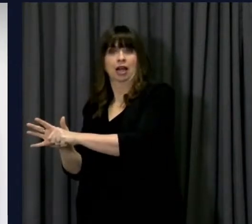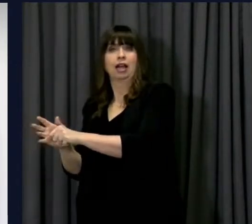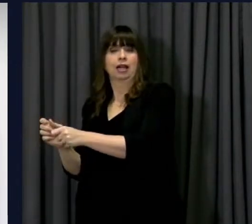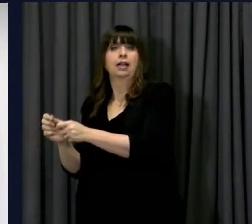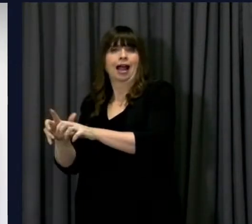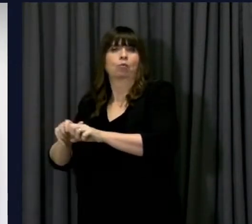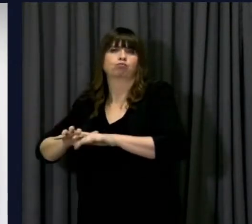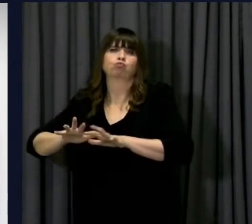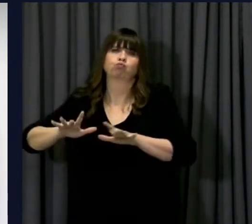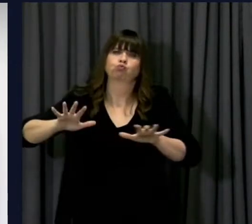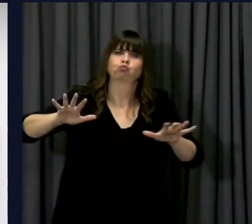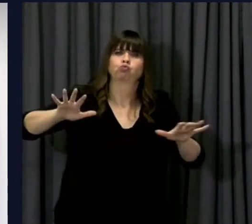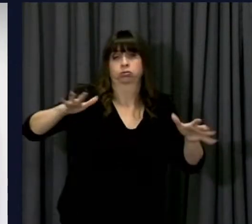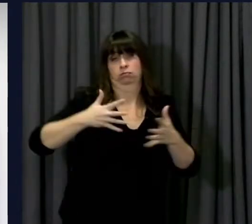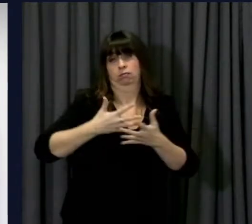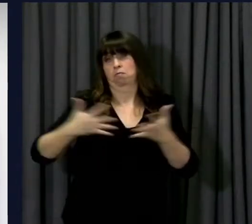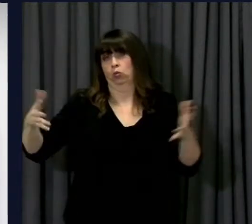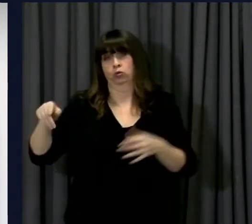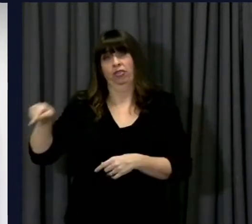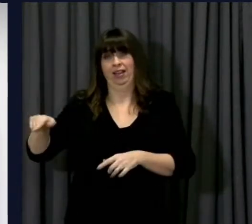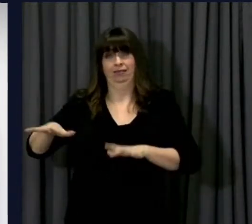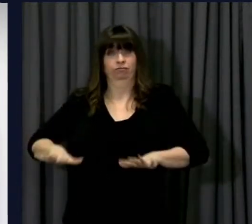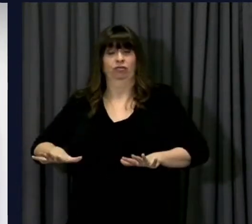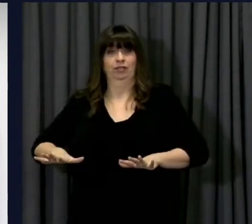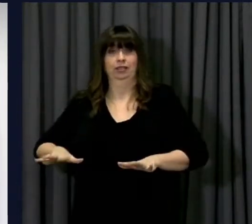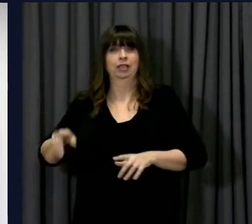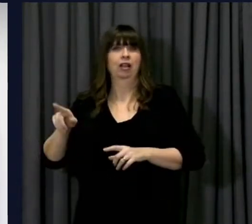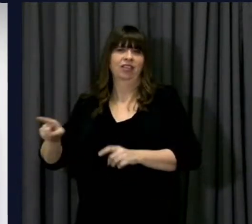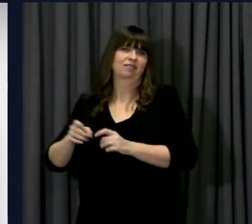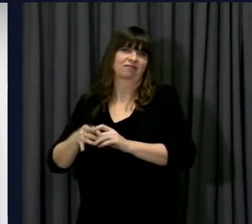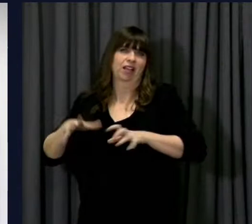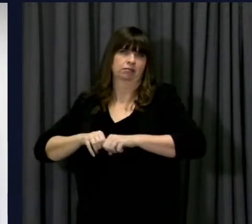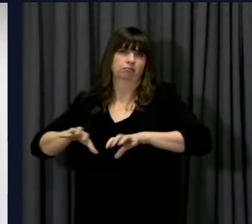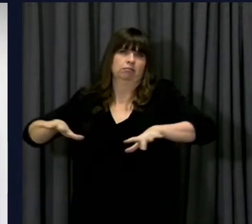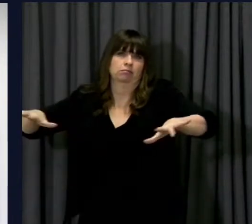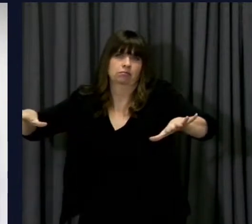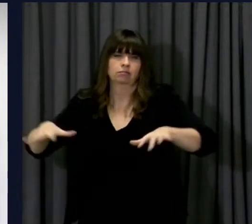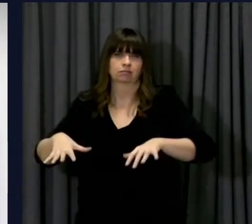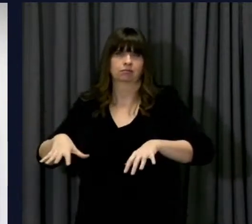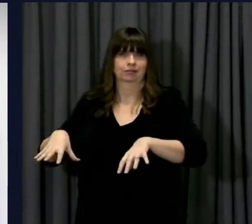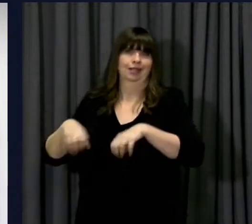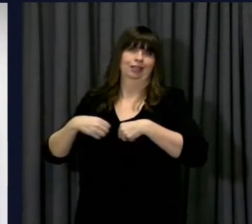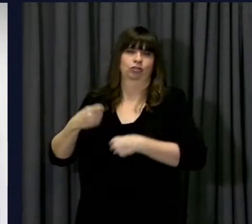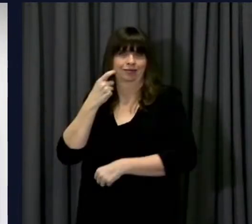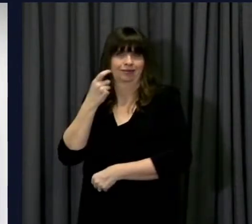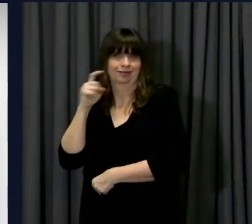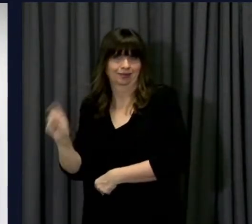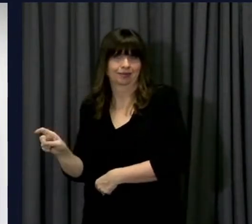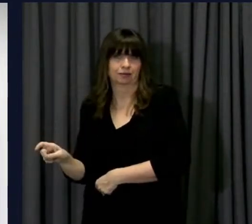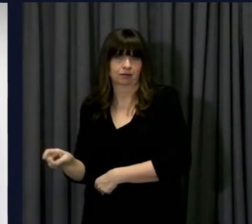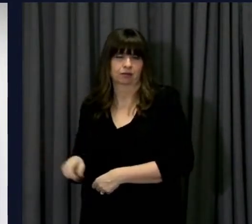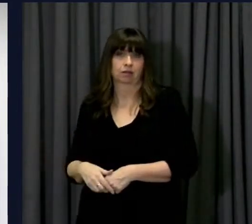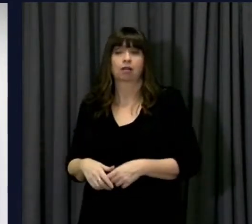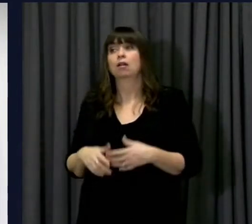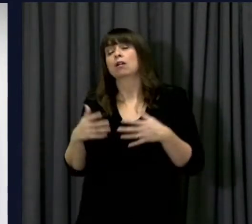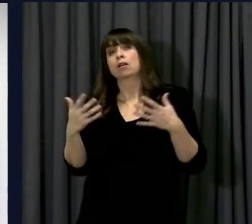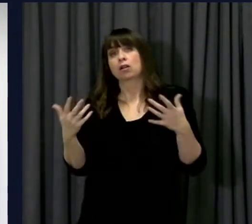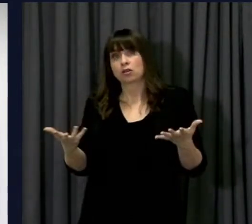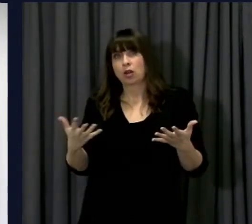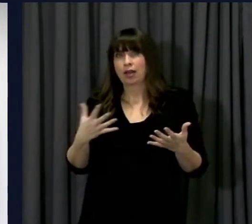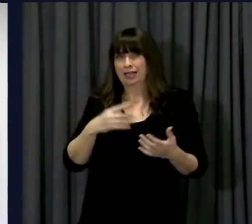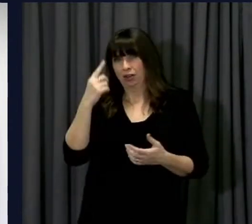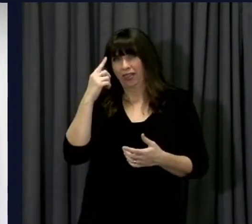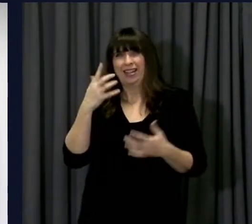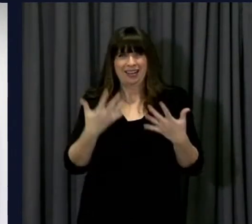coronavirus in Wales. We know that in itself is much more contagious as well. So it's about understanding the impact of this new variant and where and how those